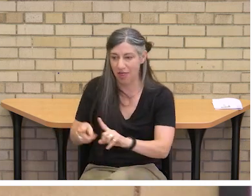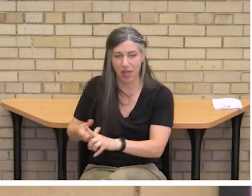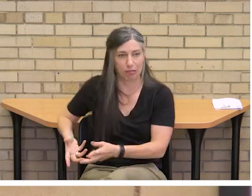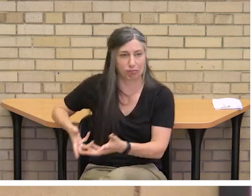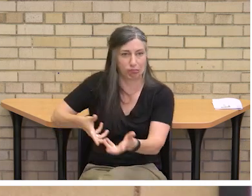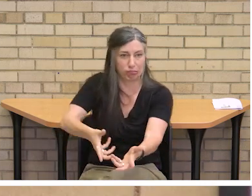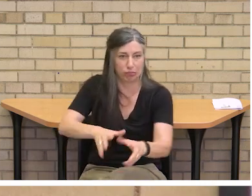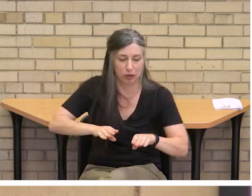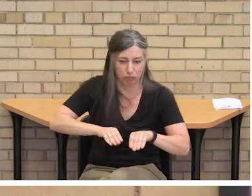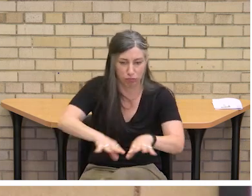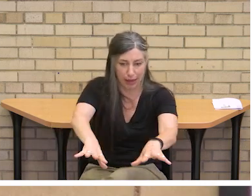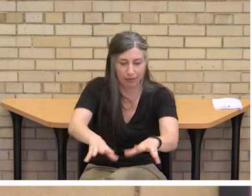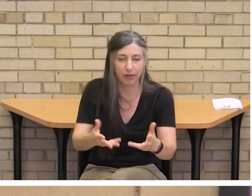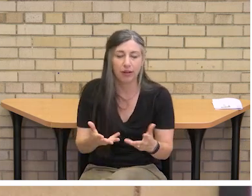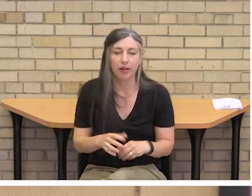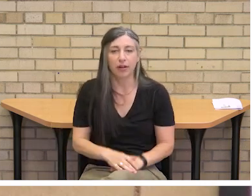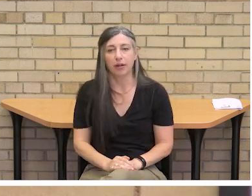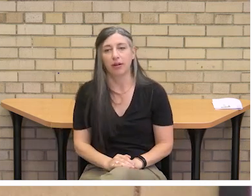of design.